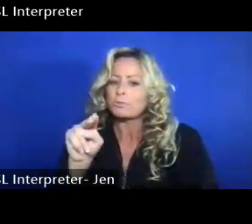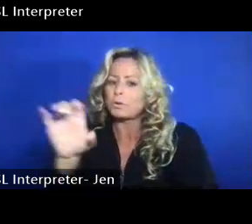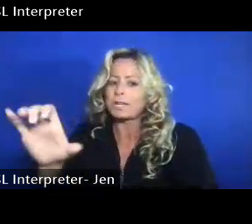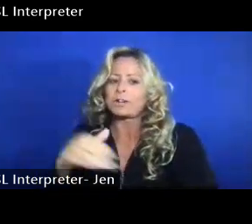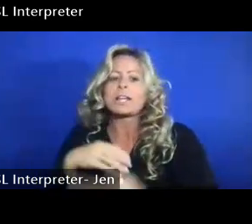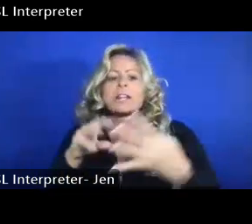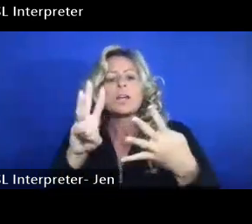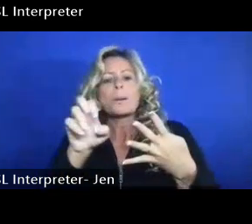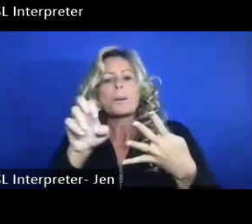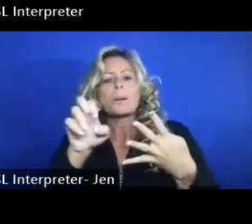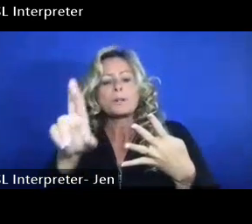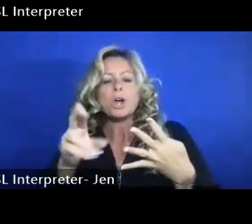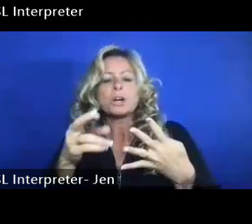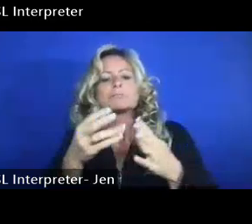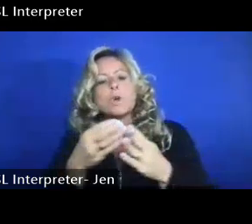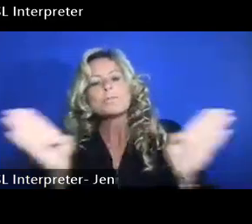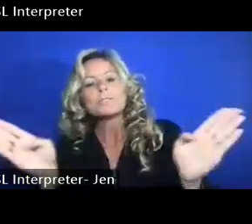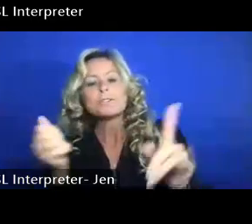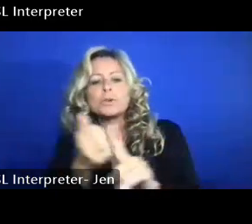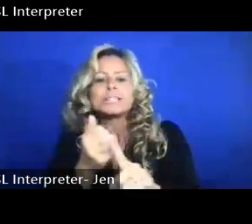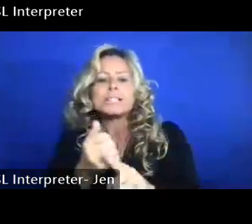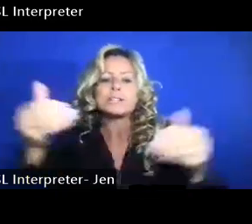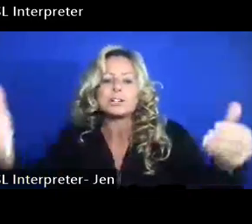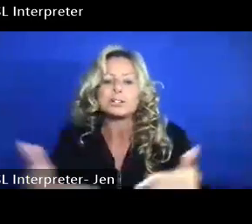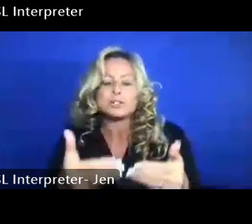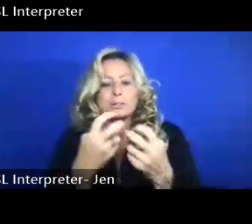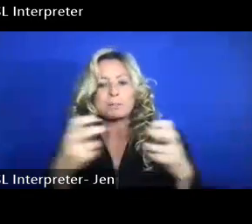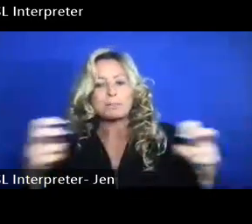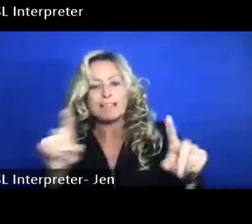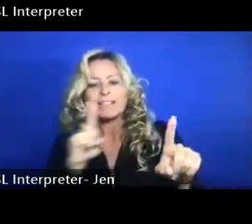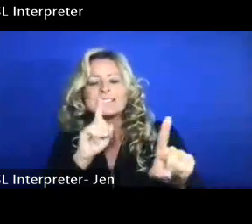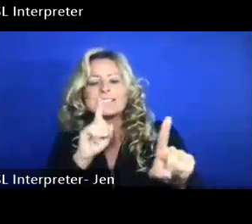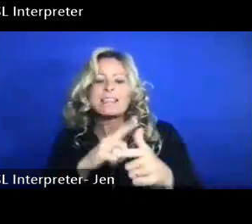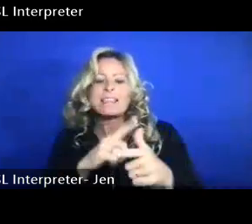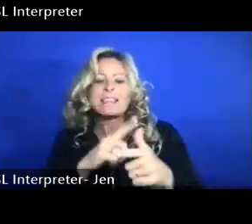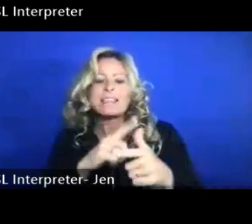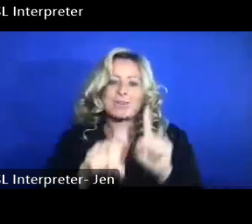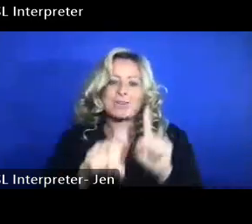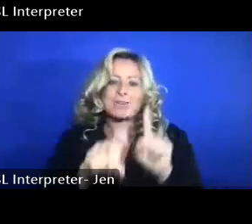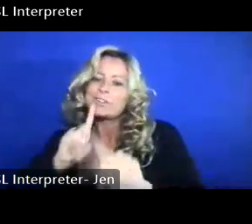overview. We're going to introduce the panelists and then go into our question and answer.